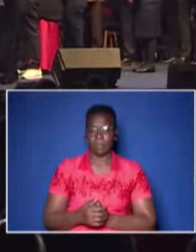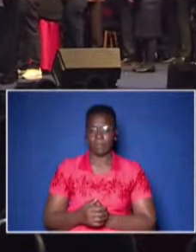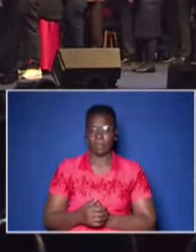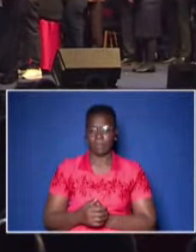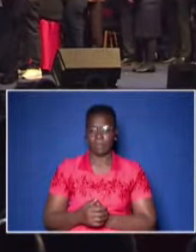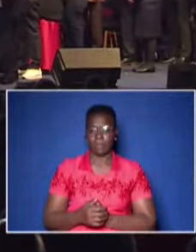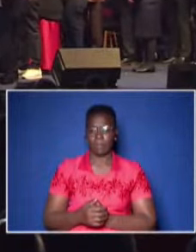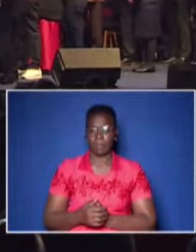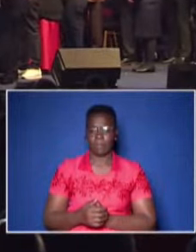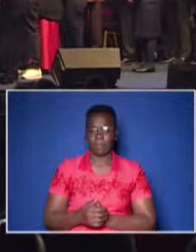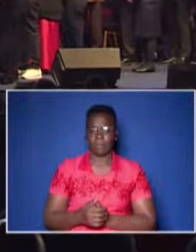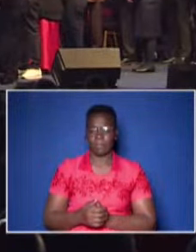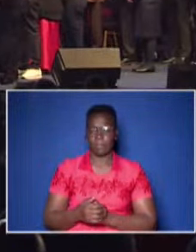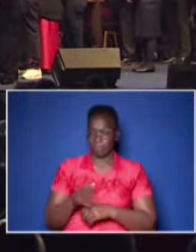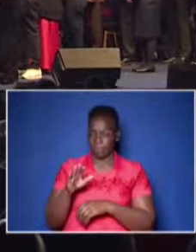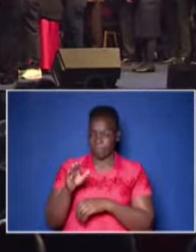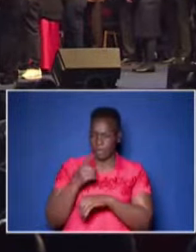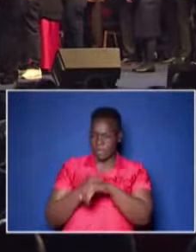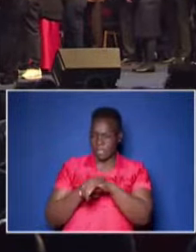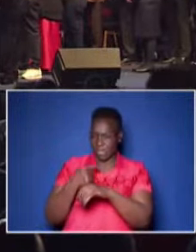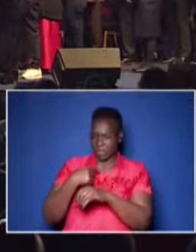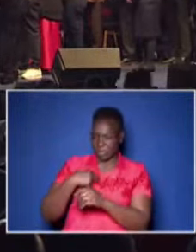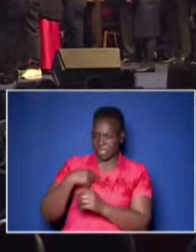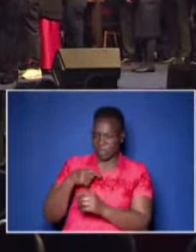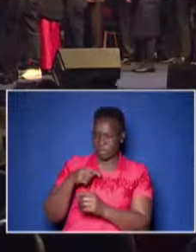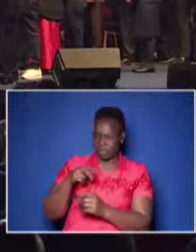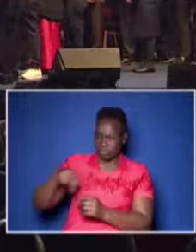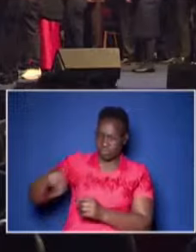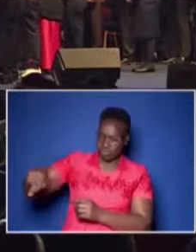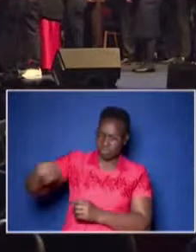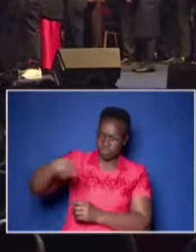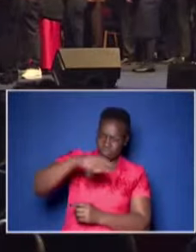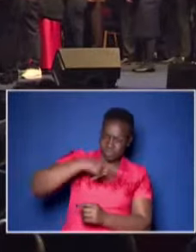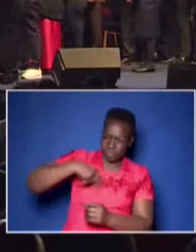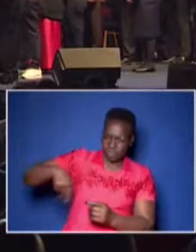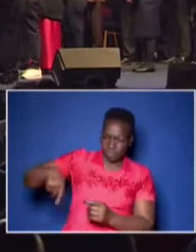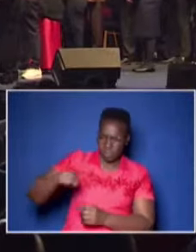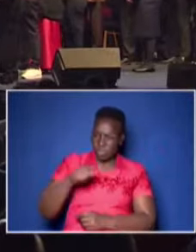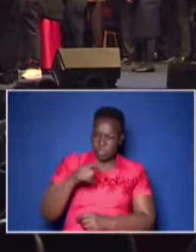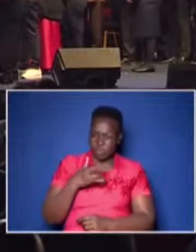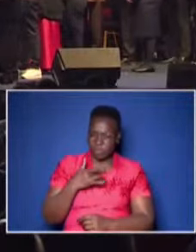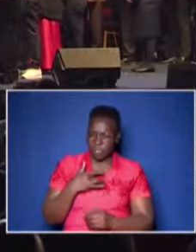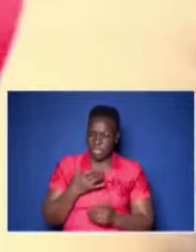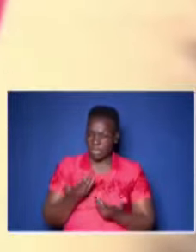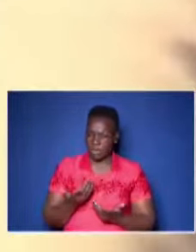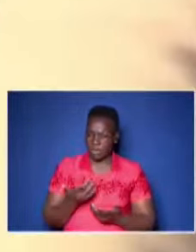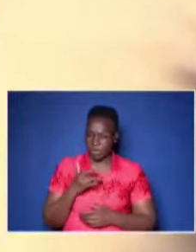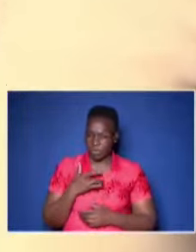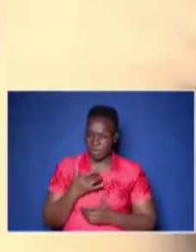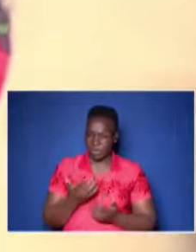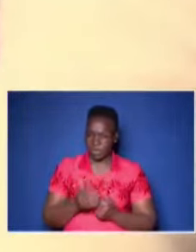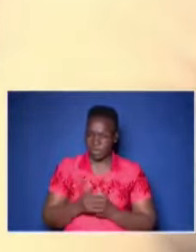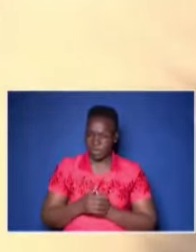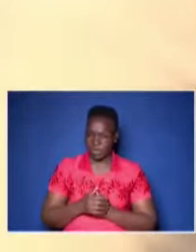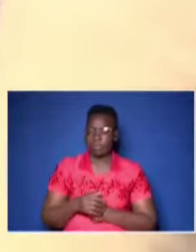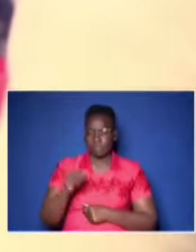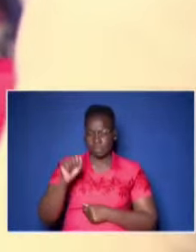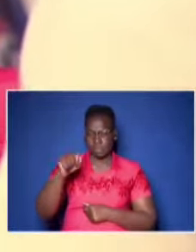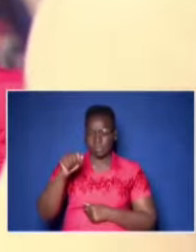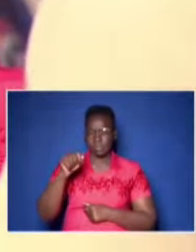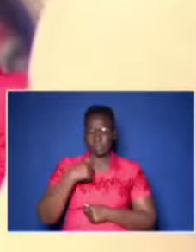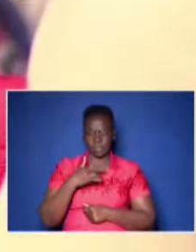did you feel something what did you feel I felt like I was being anointed for